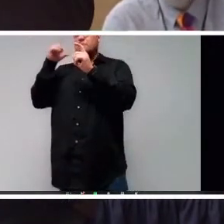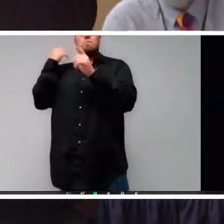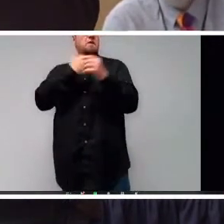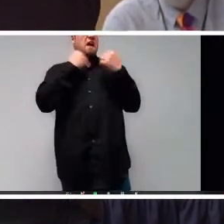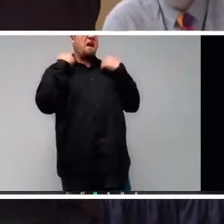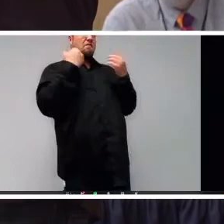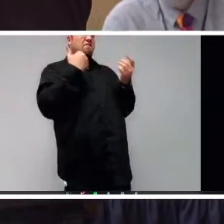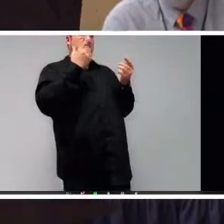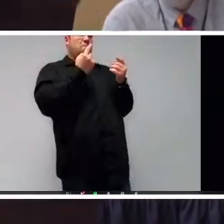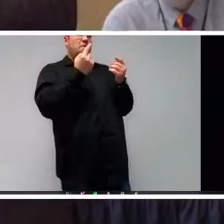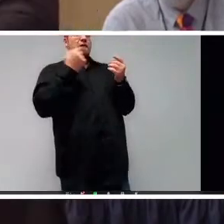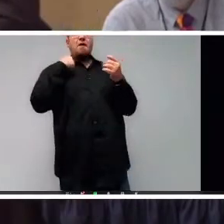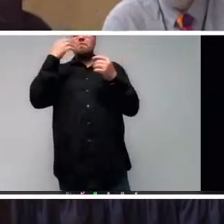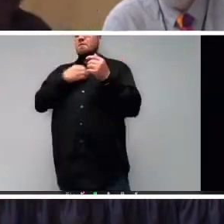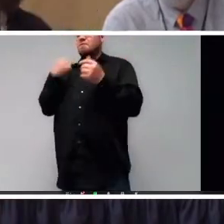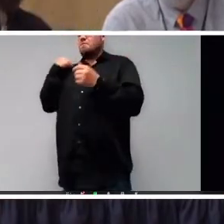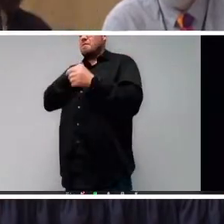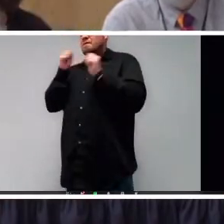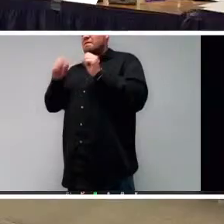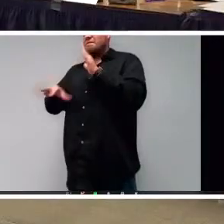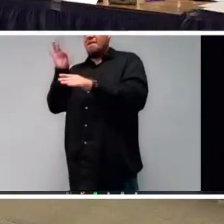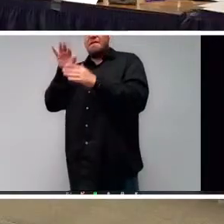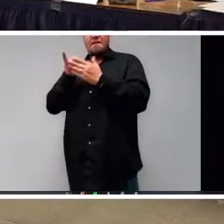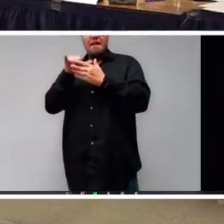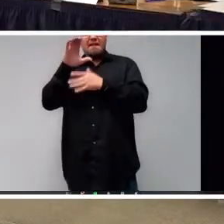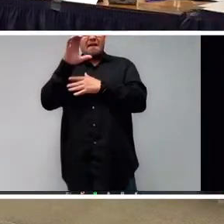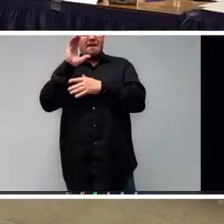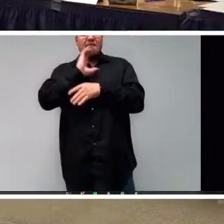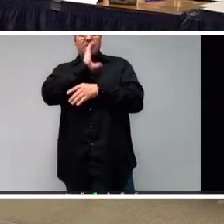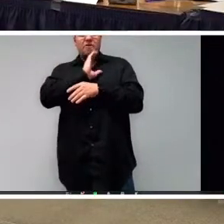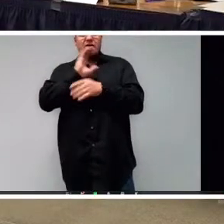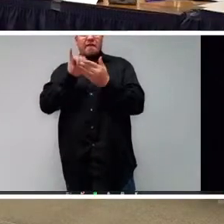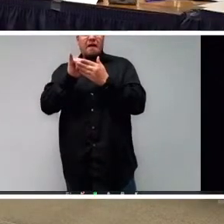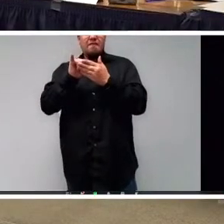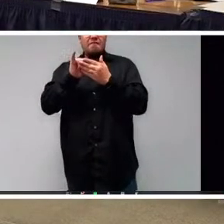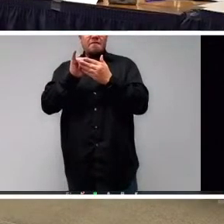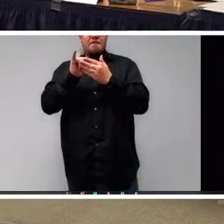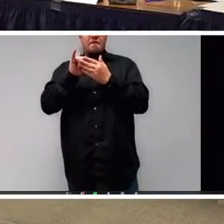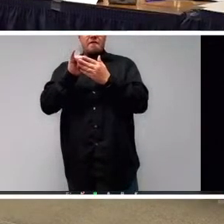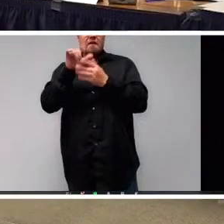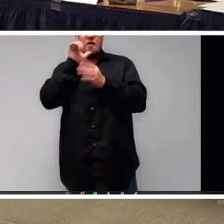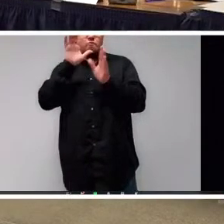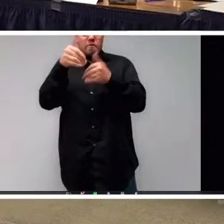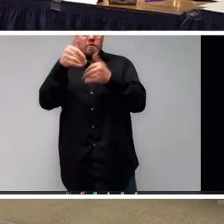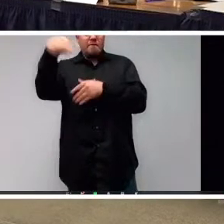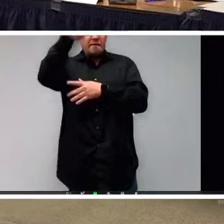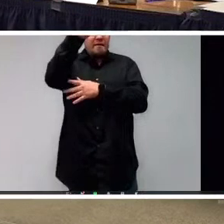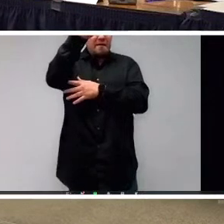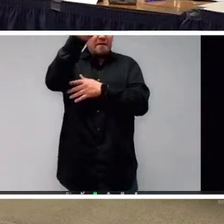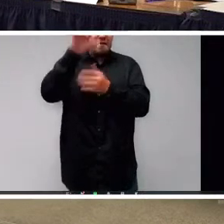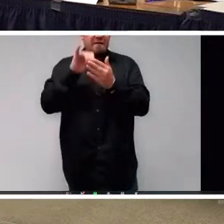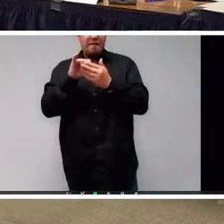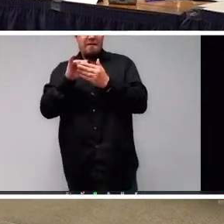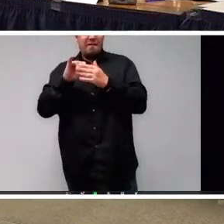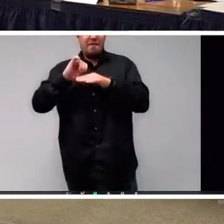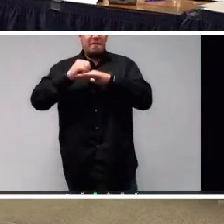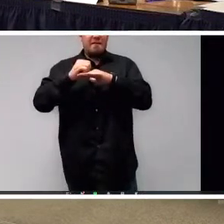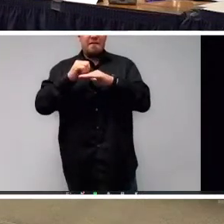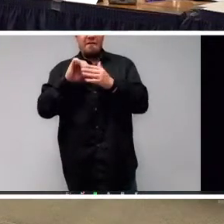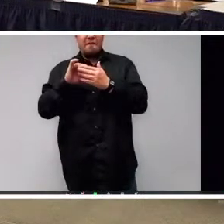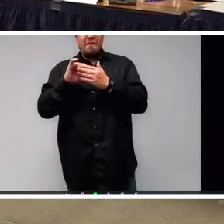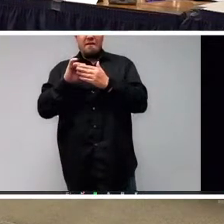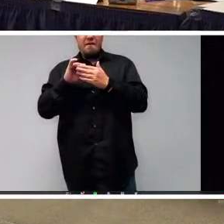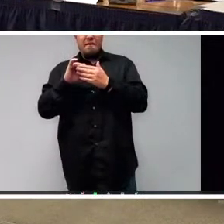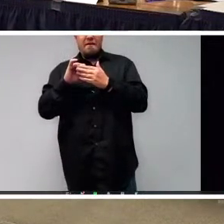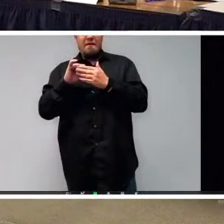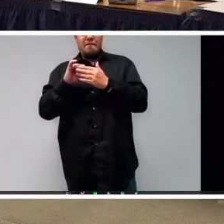over in the cafeteria area, the common area, and most of the building, were stored beans, right? And so